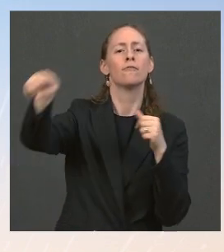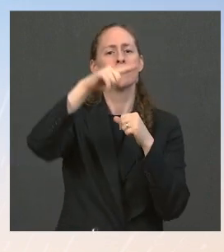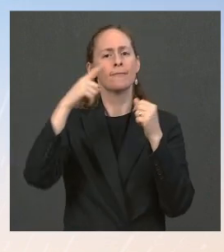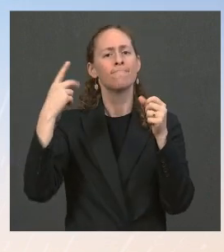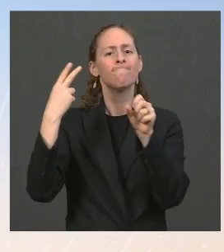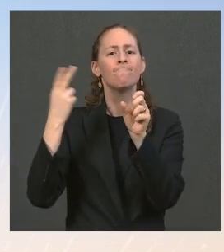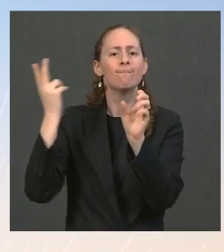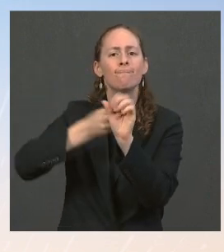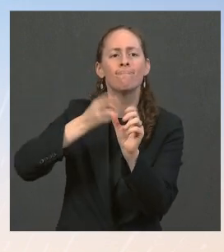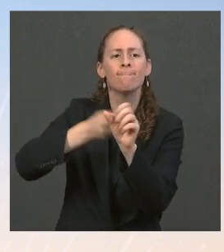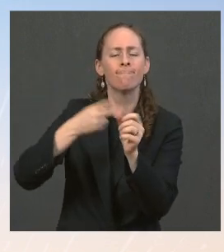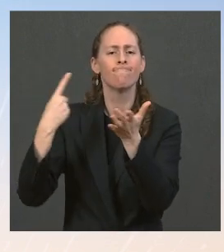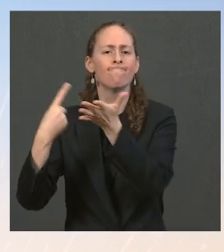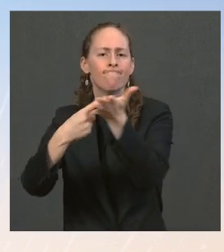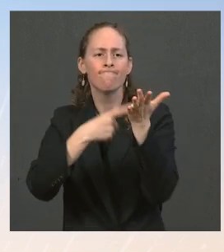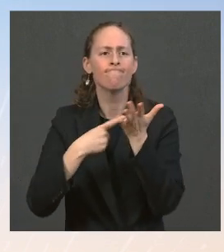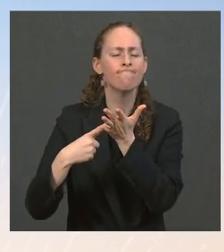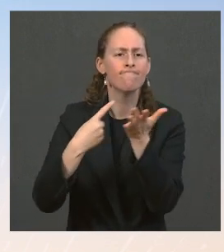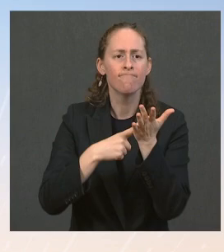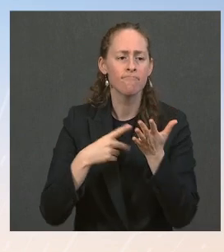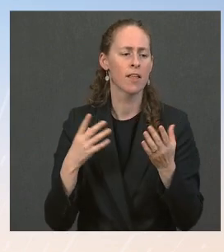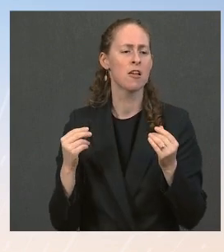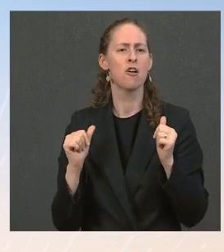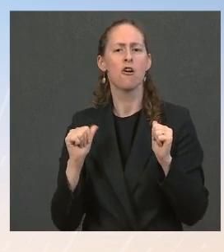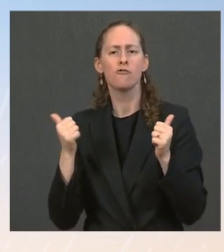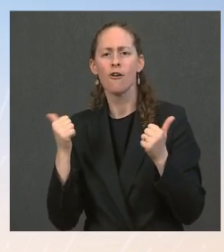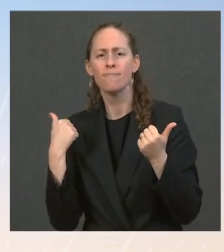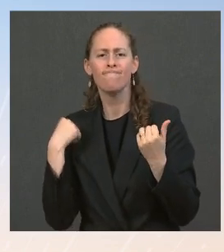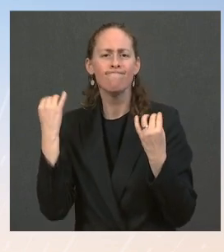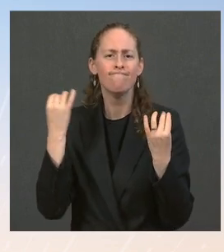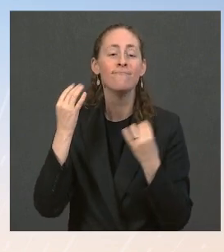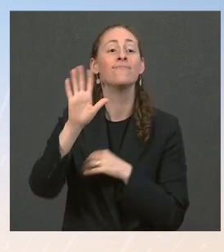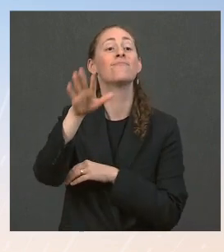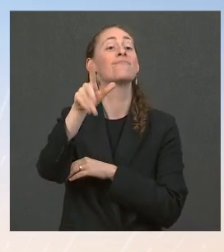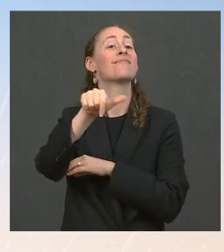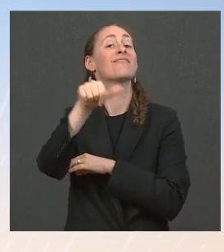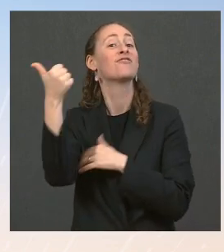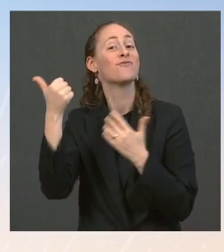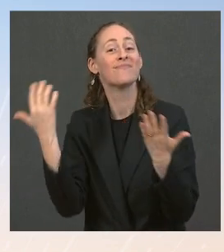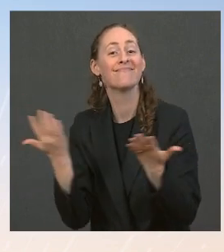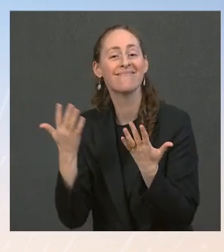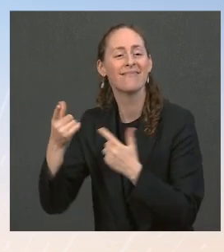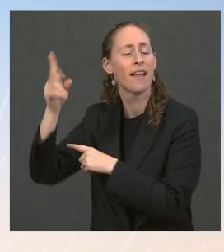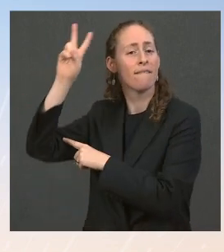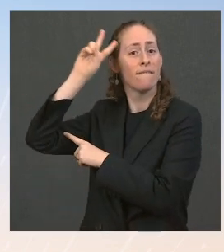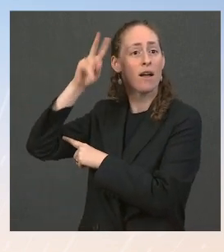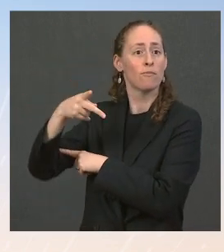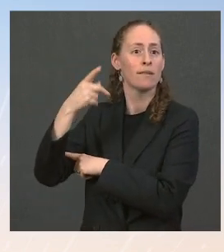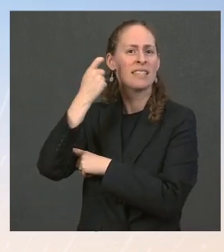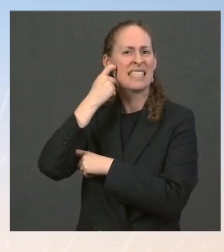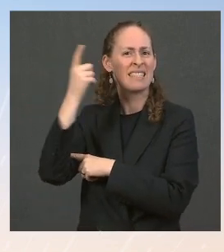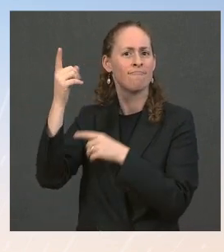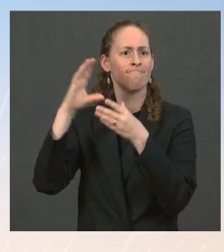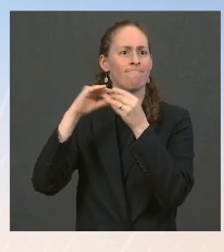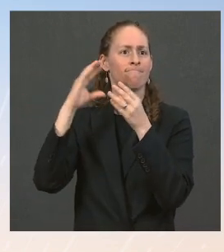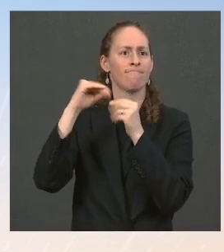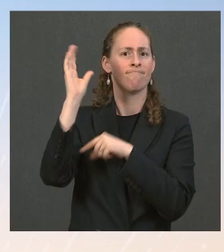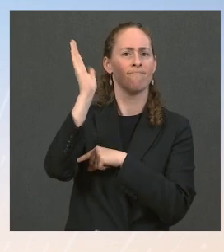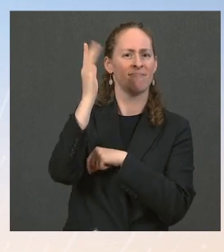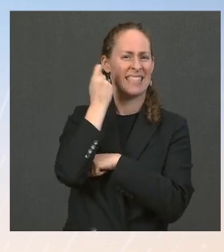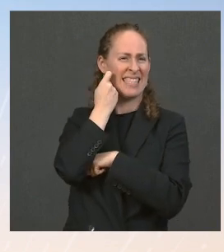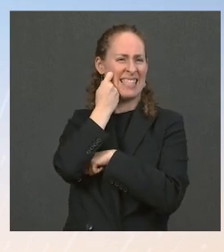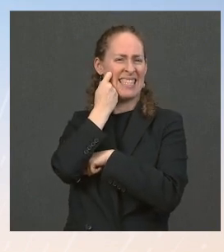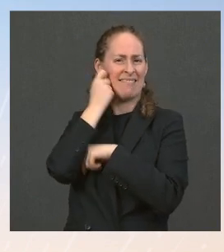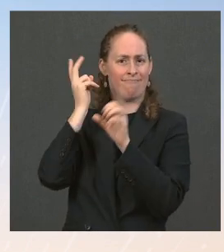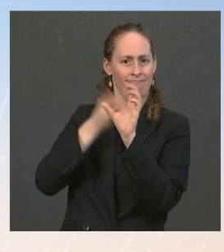Let's see. With that, I just wanted to also note the Vice President also spoke just recently at this summit, and she announced the U.S. is contributing at